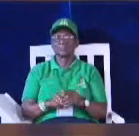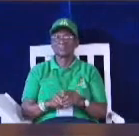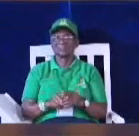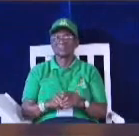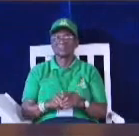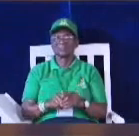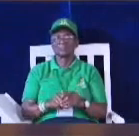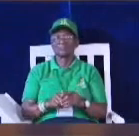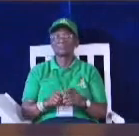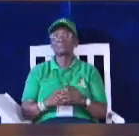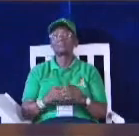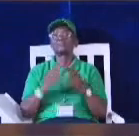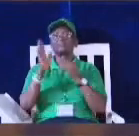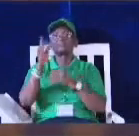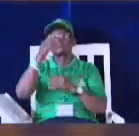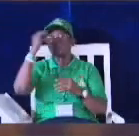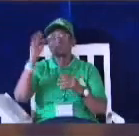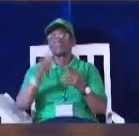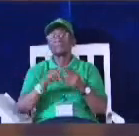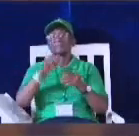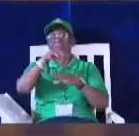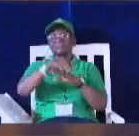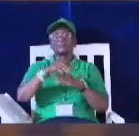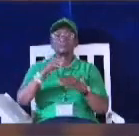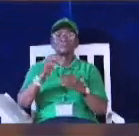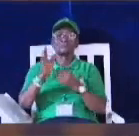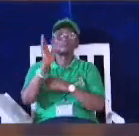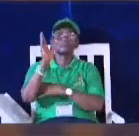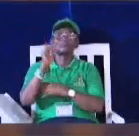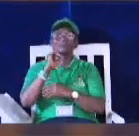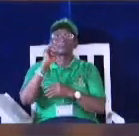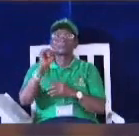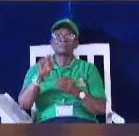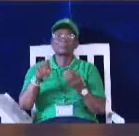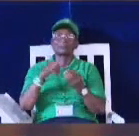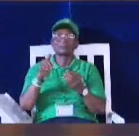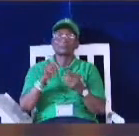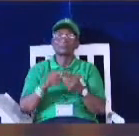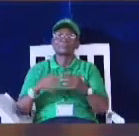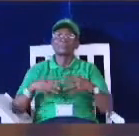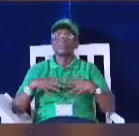Because tonight, God is about to heal somebody.